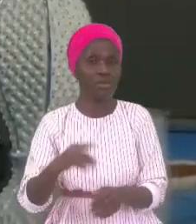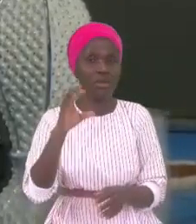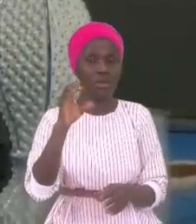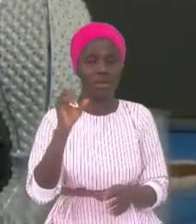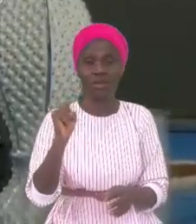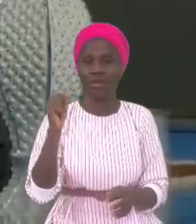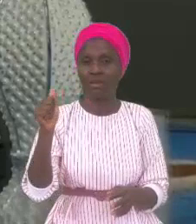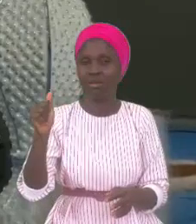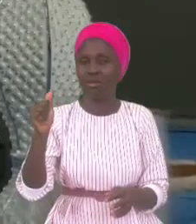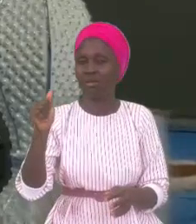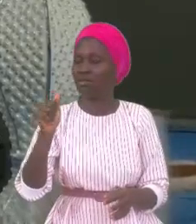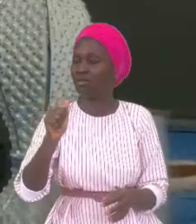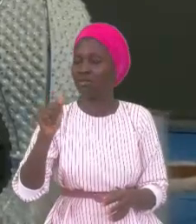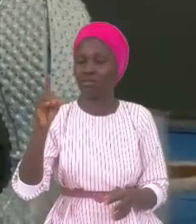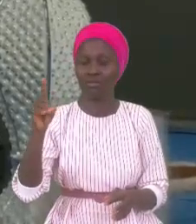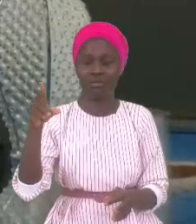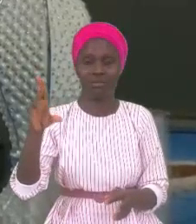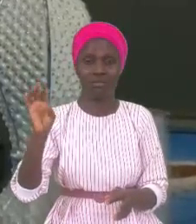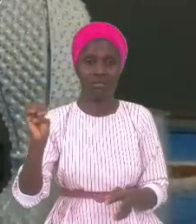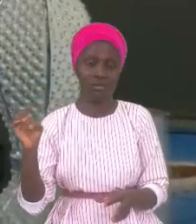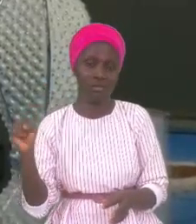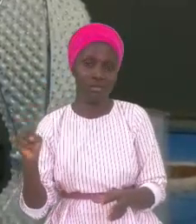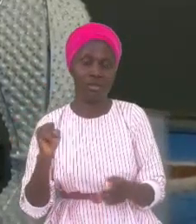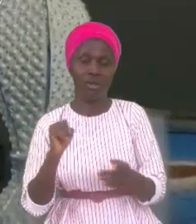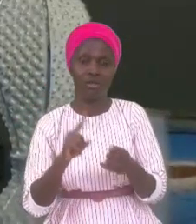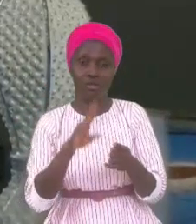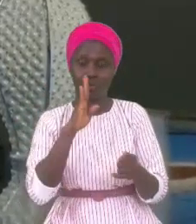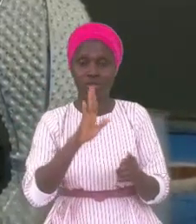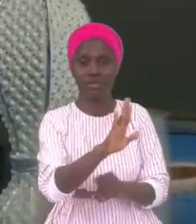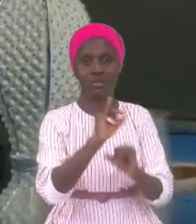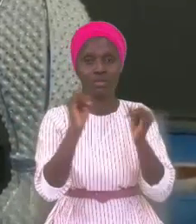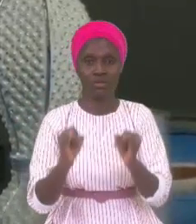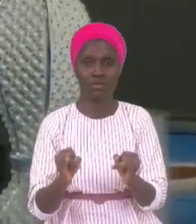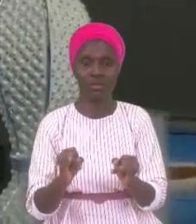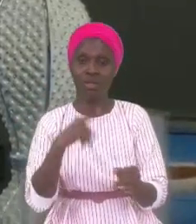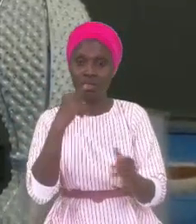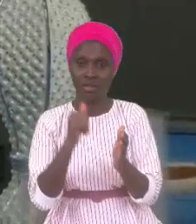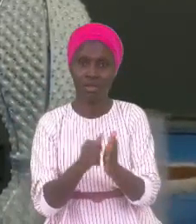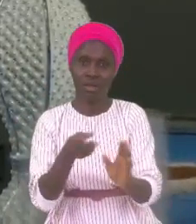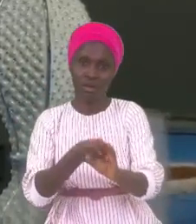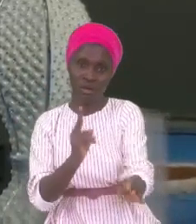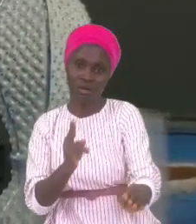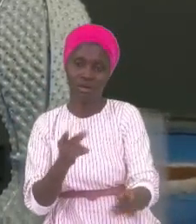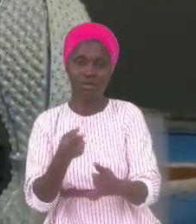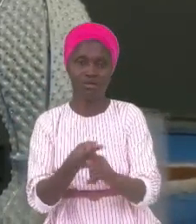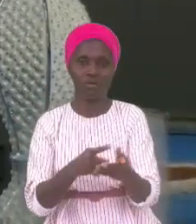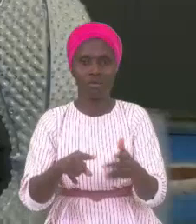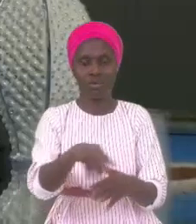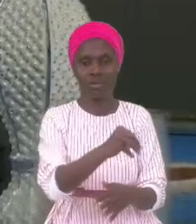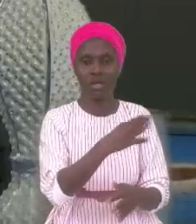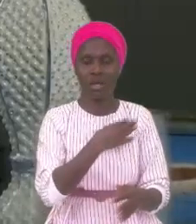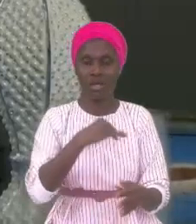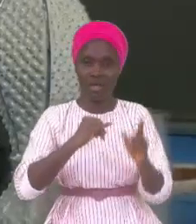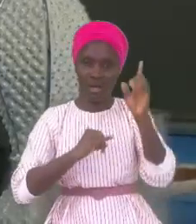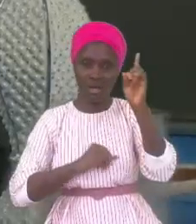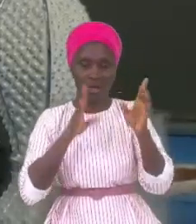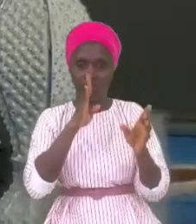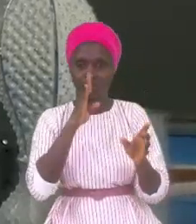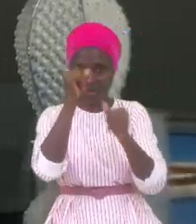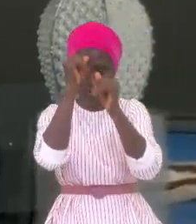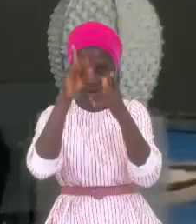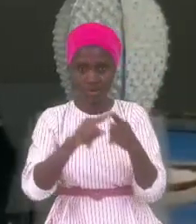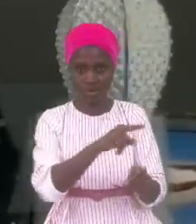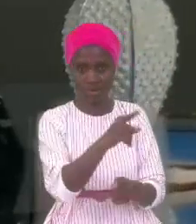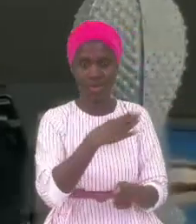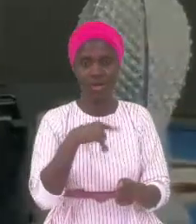will receive you. Verse 18, and I will be, and will be a father unto you, and ye shall be my